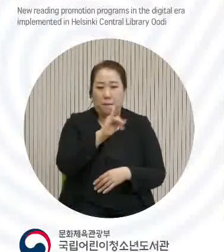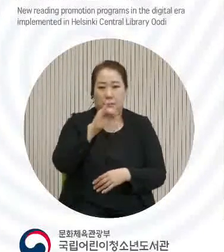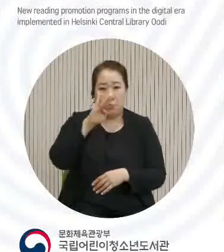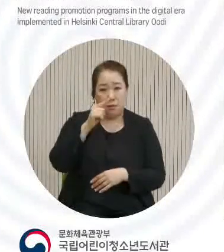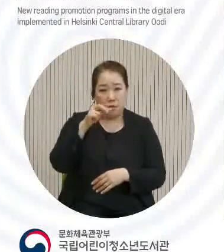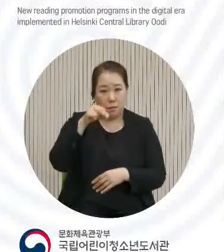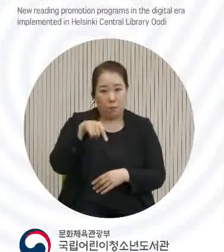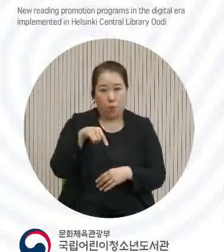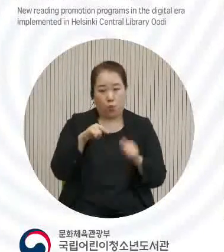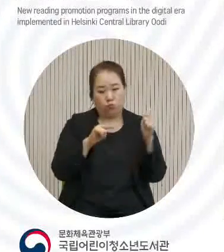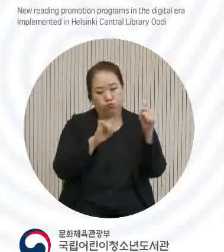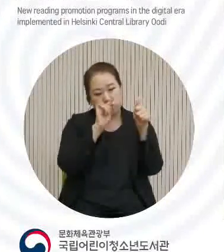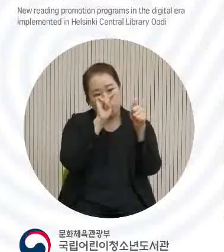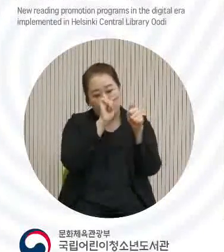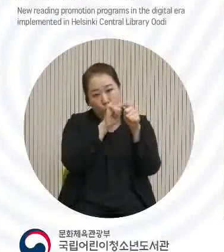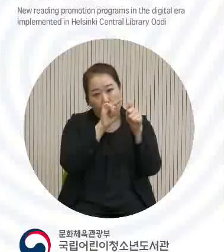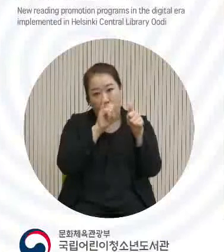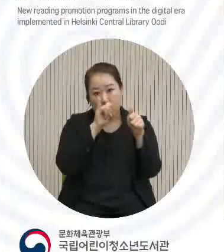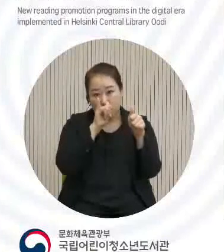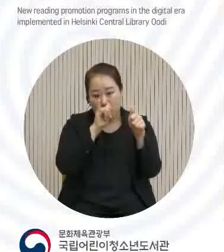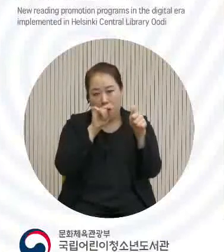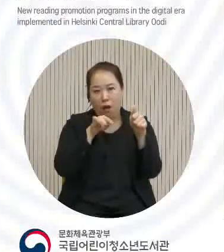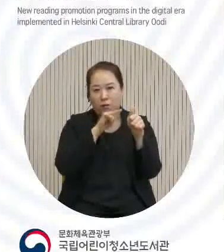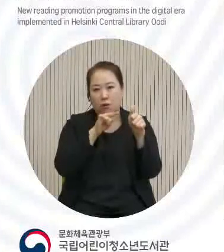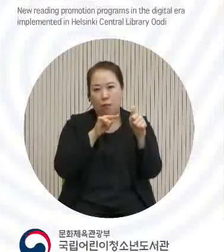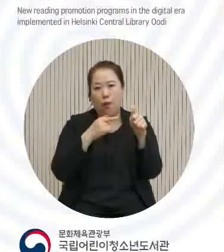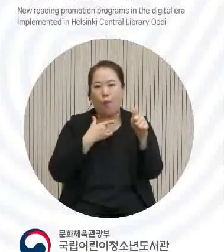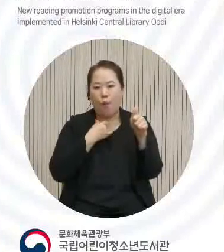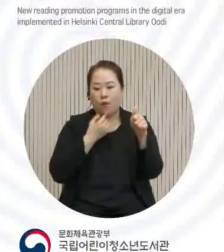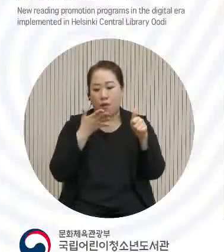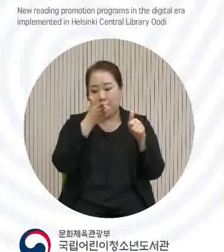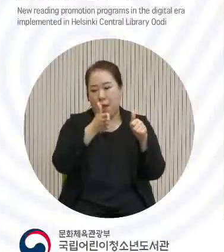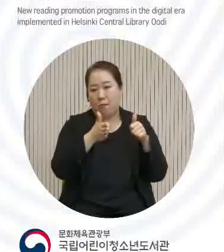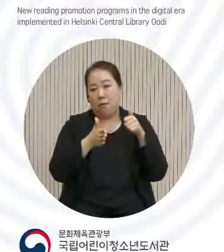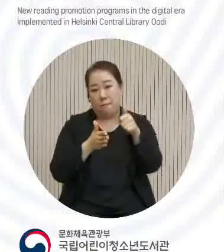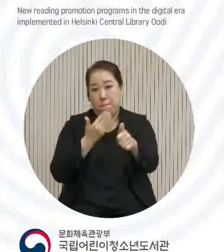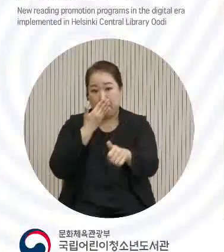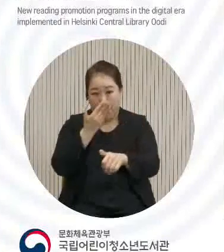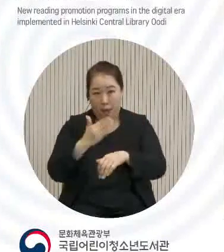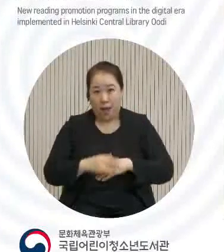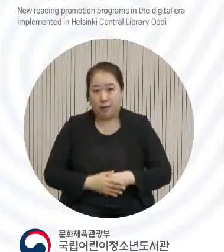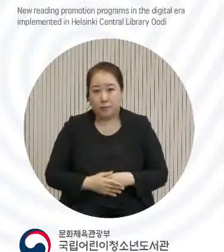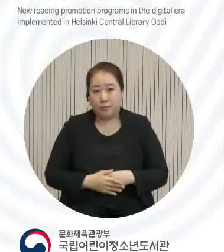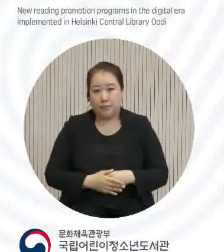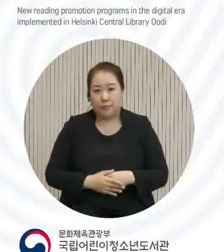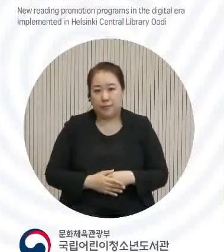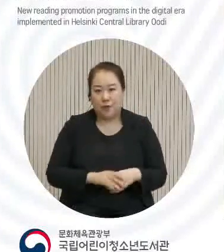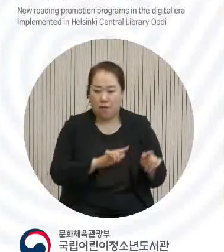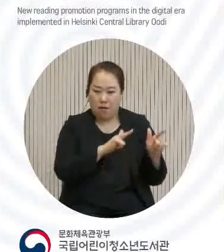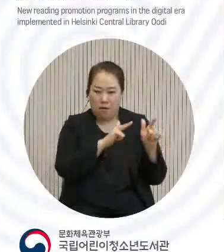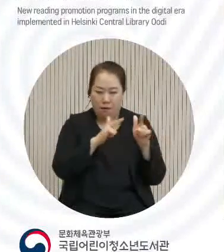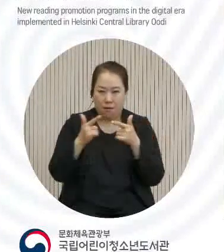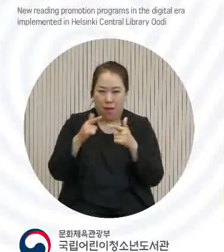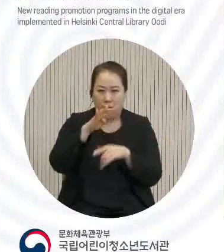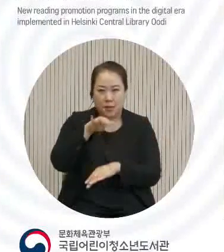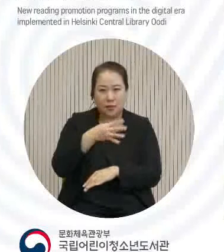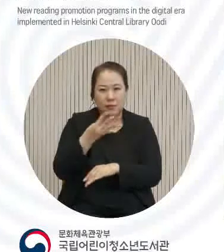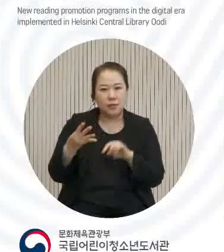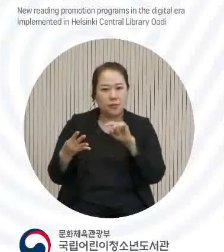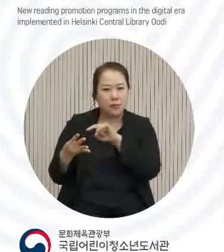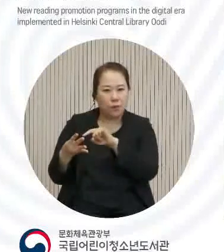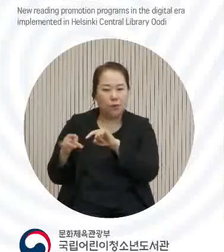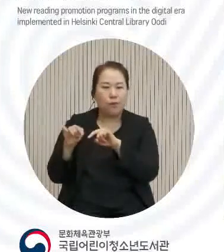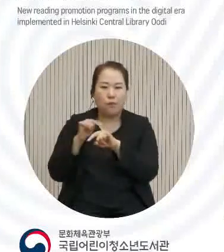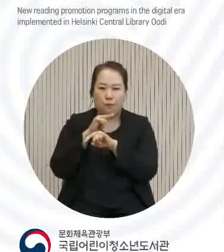want. Then a map with different characters from the story has been laid on the floor, and B-bot is being set to